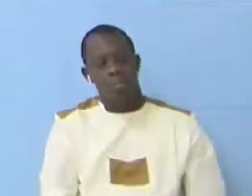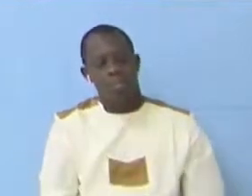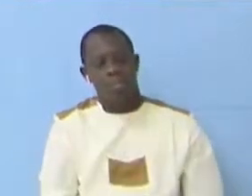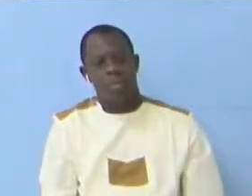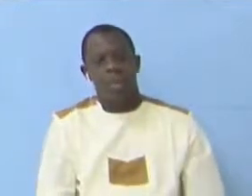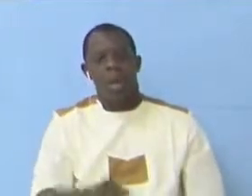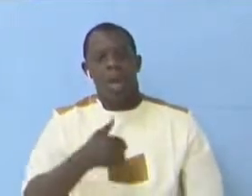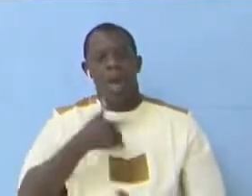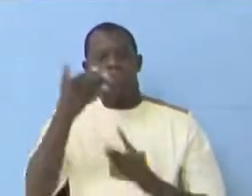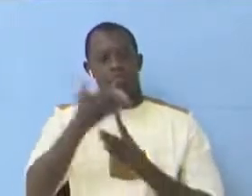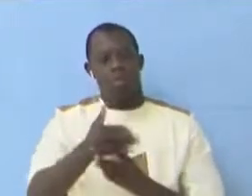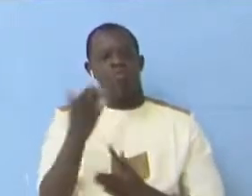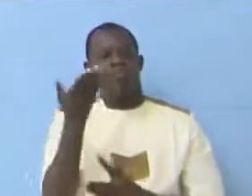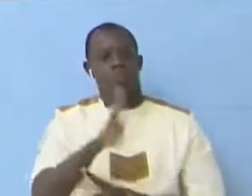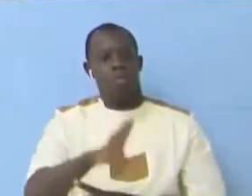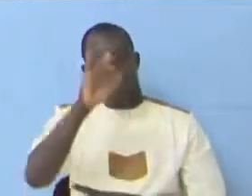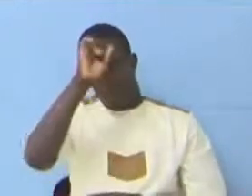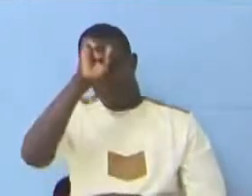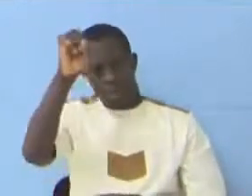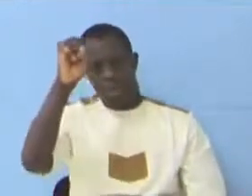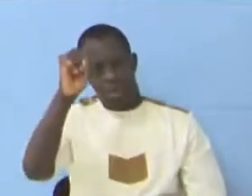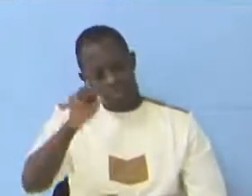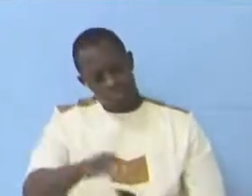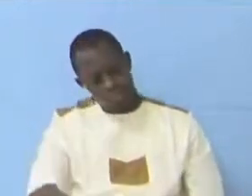I believe from the president.